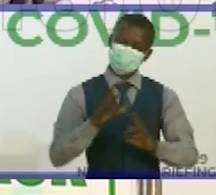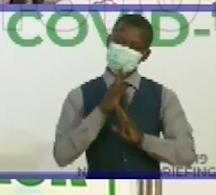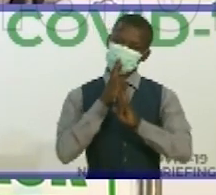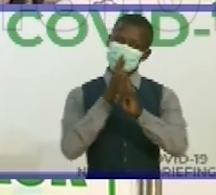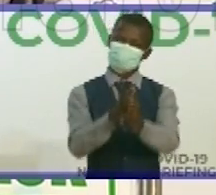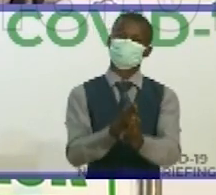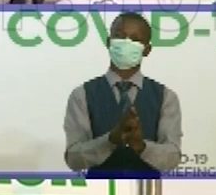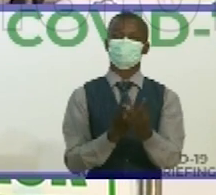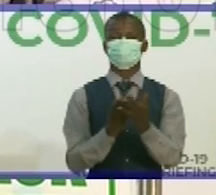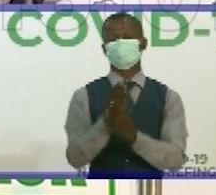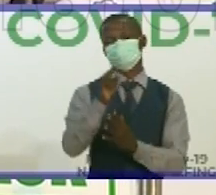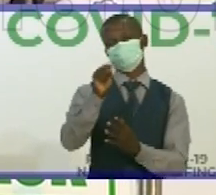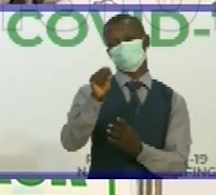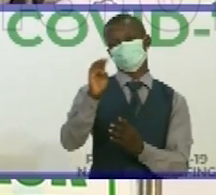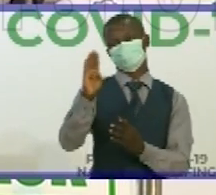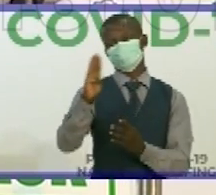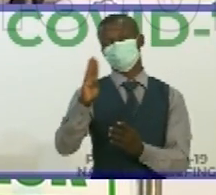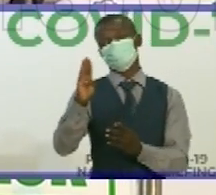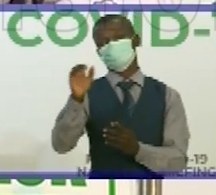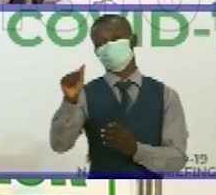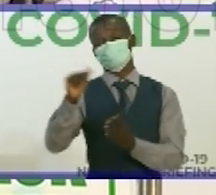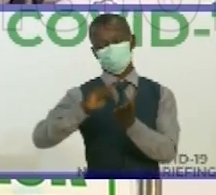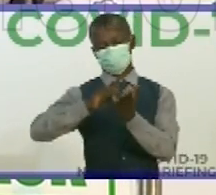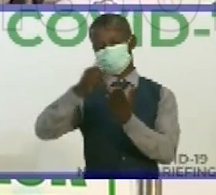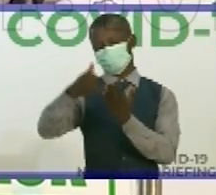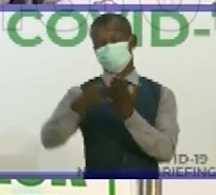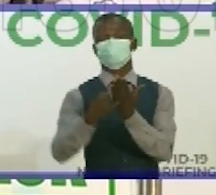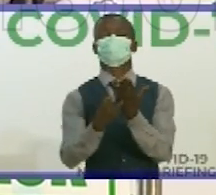Regional Disease Surveillance Enhancement Project.